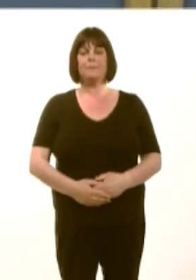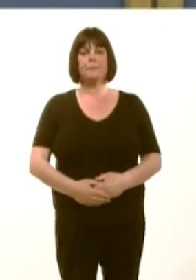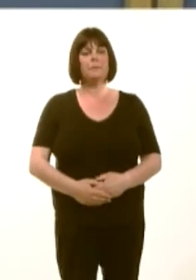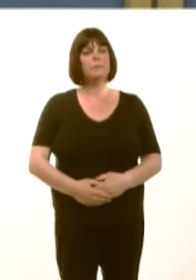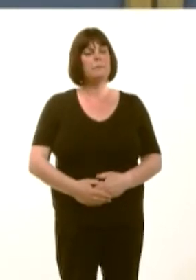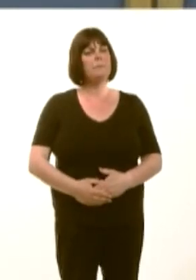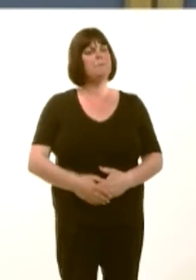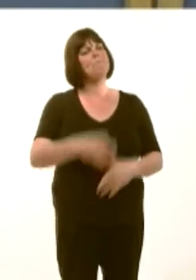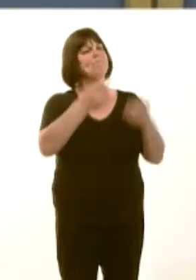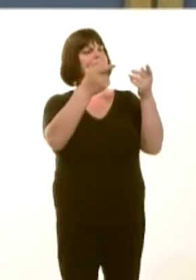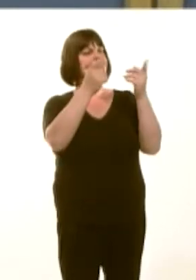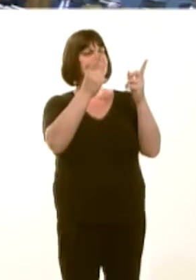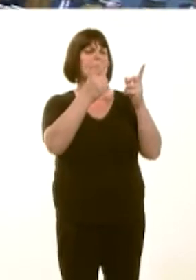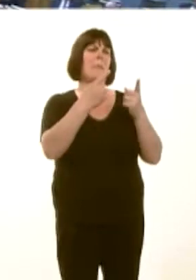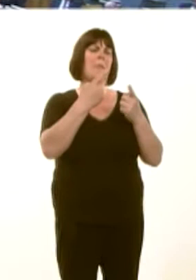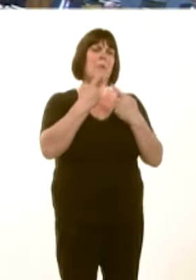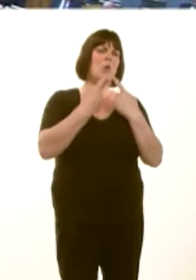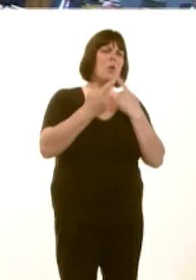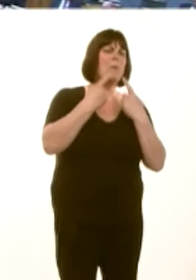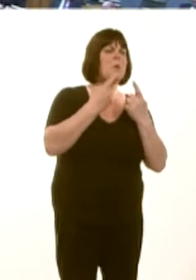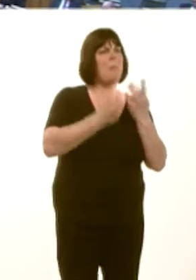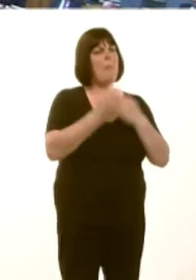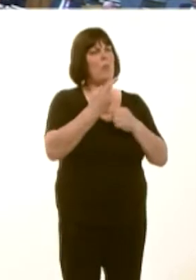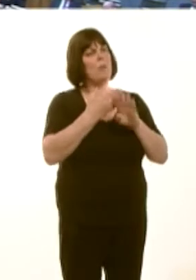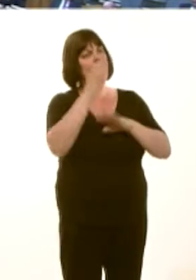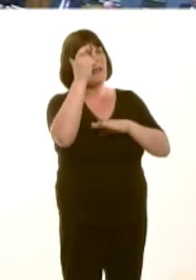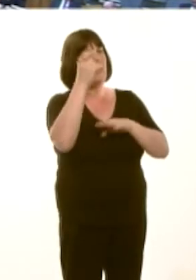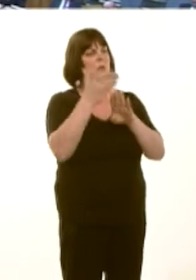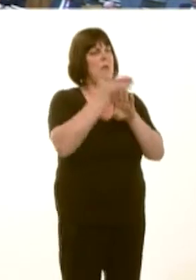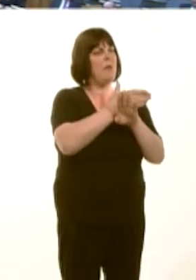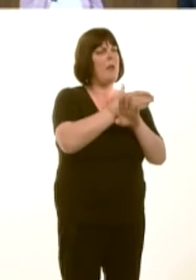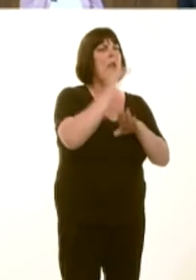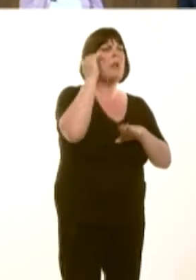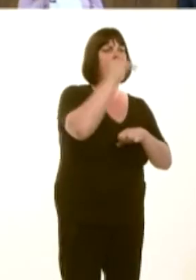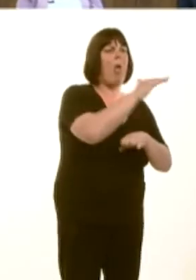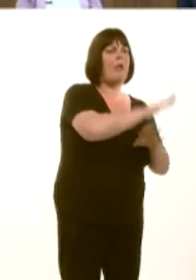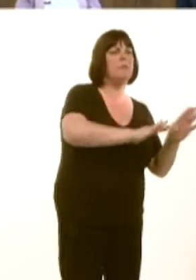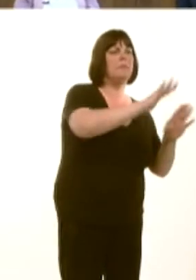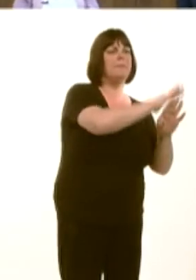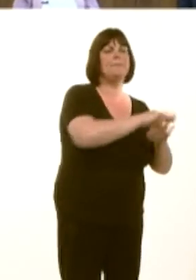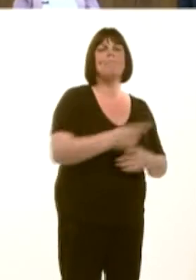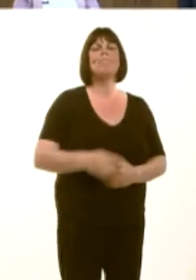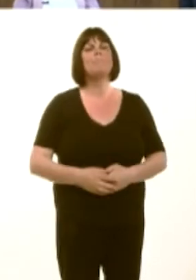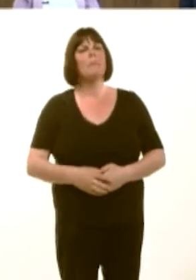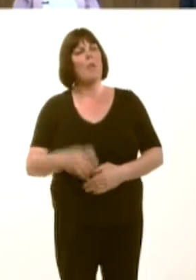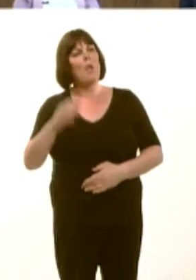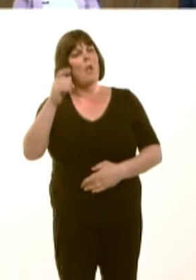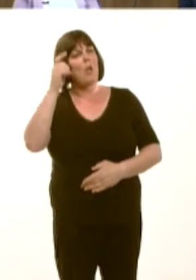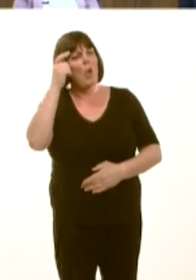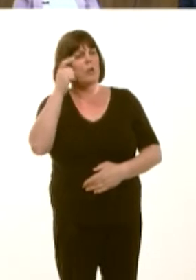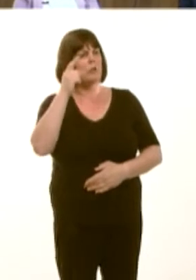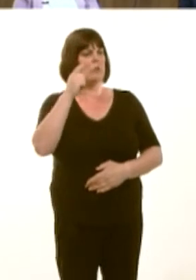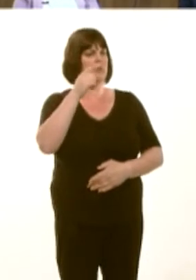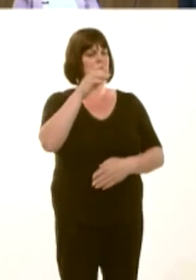Will the First Minister make a statement on further education in Carmarthenshire? Further education in Carmarthenshire is delivered as a joint